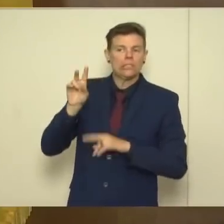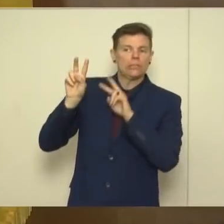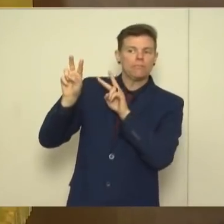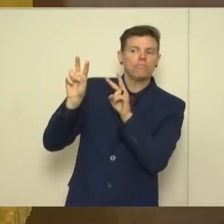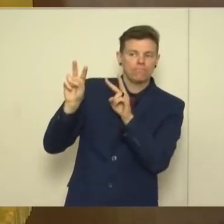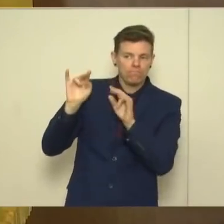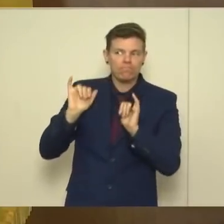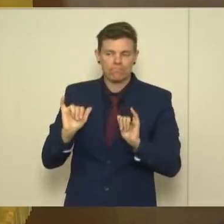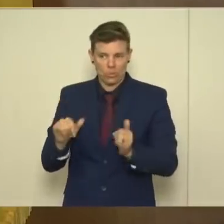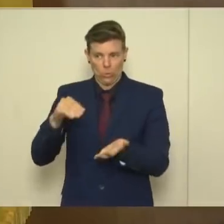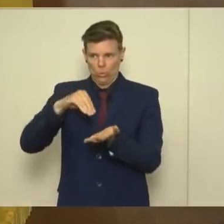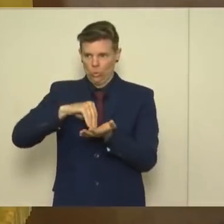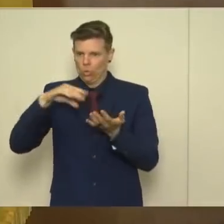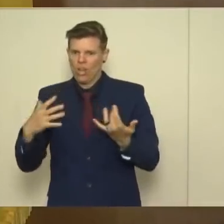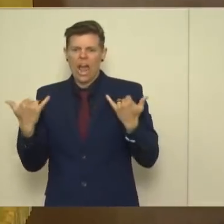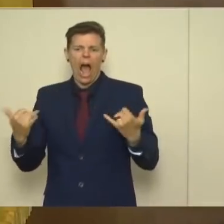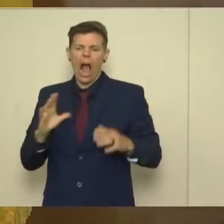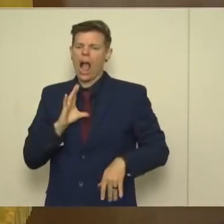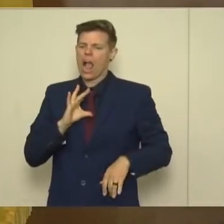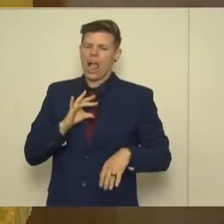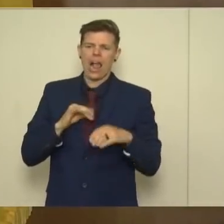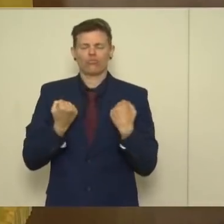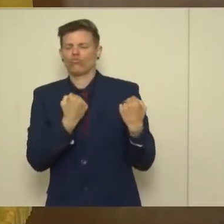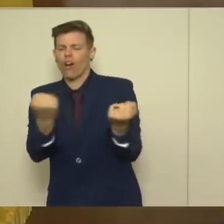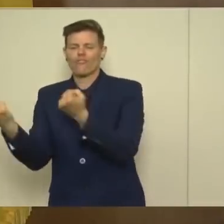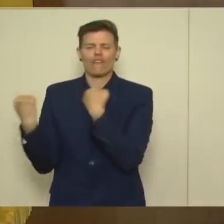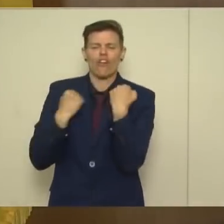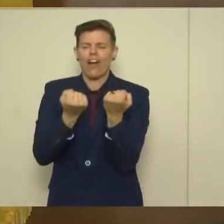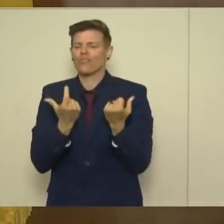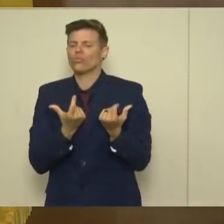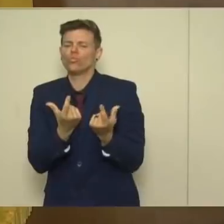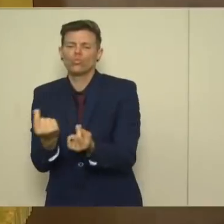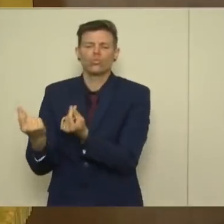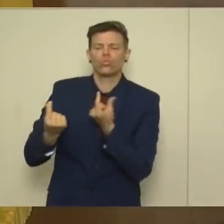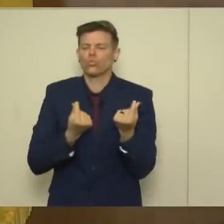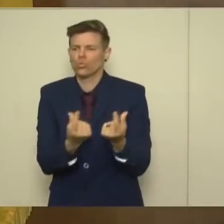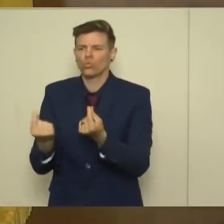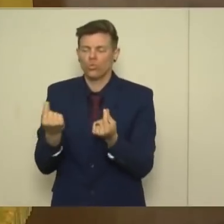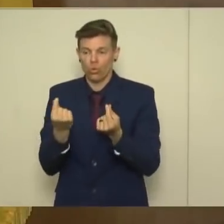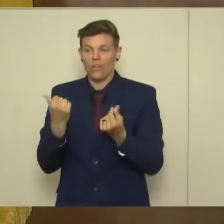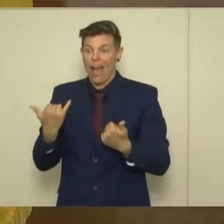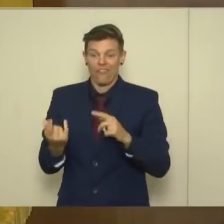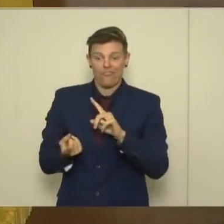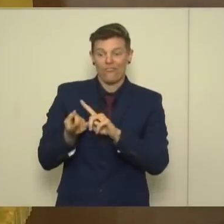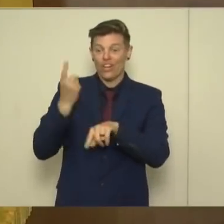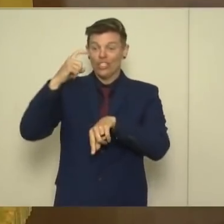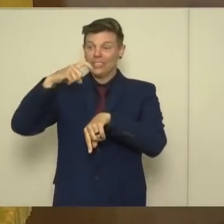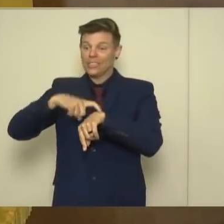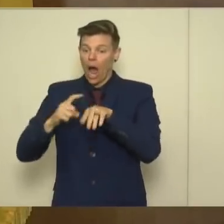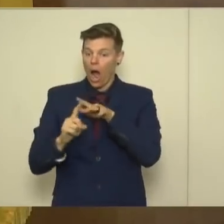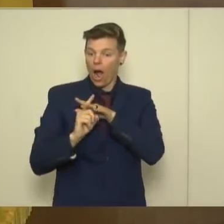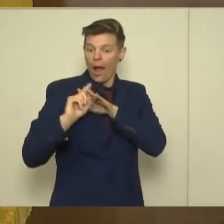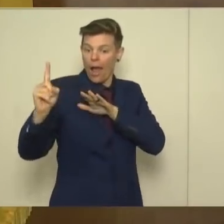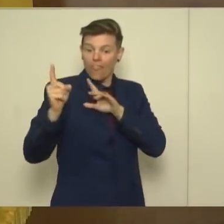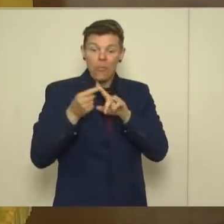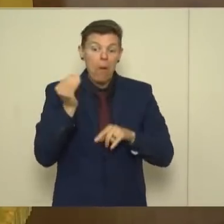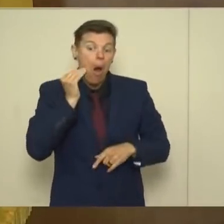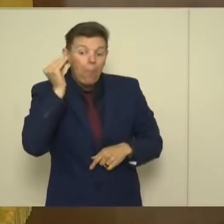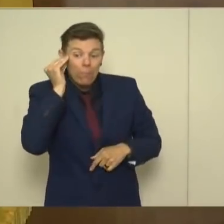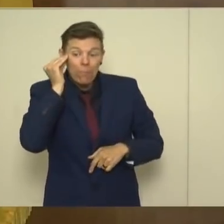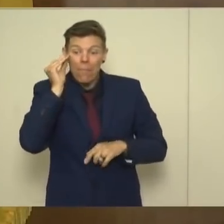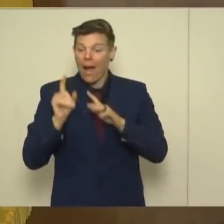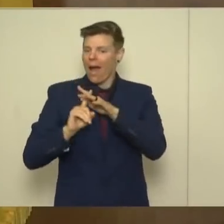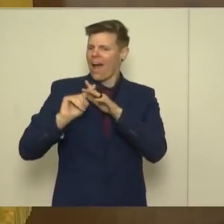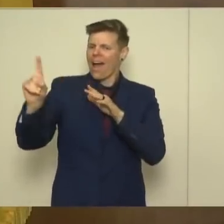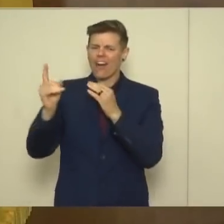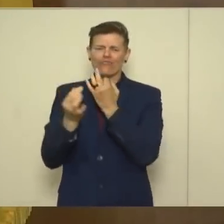mobile can drive places, who are, for the first time, maybe, if they're freshmen, leaving